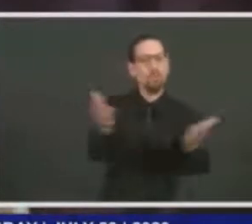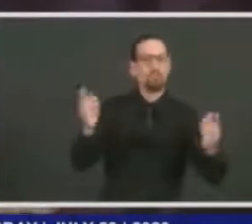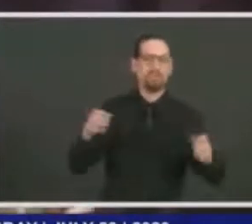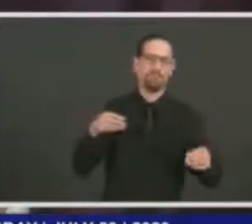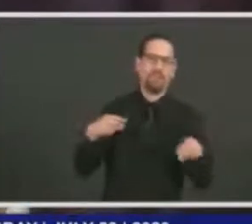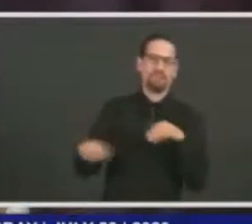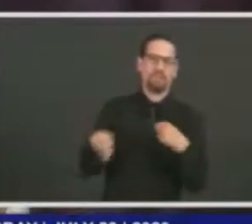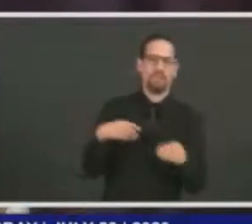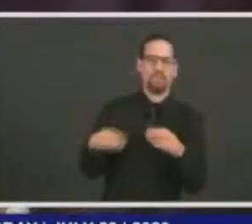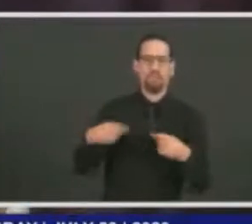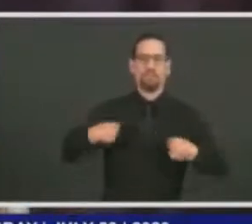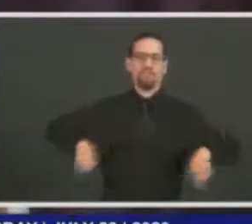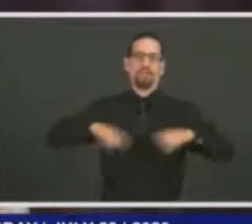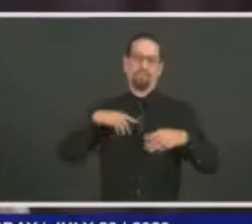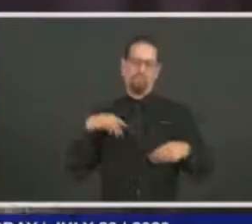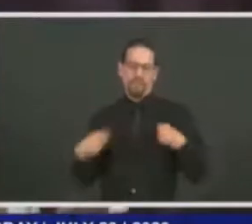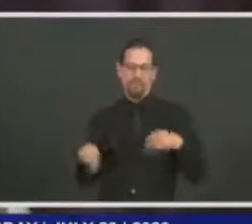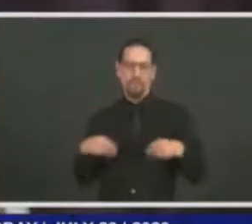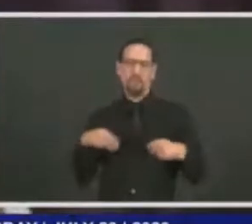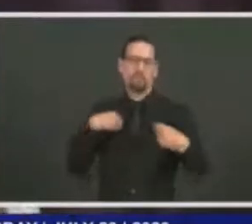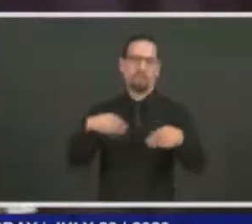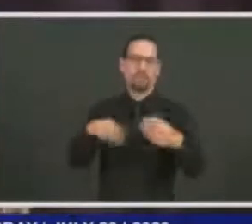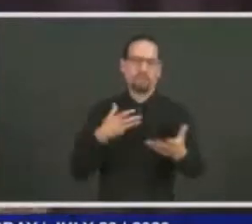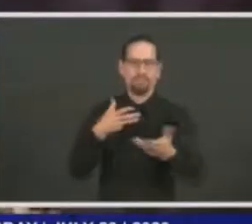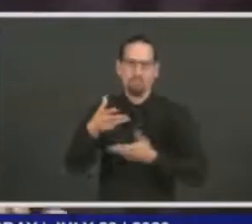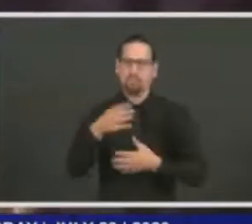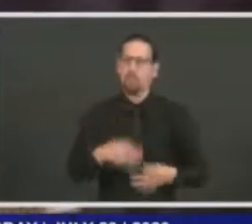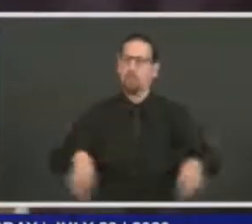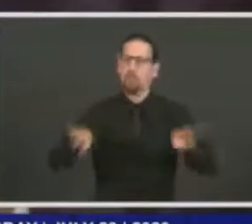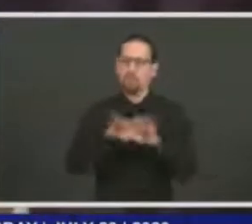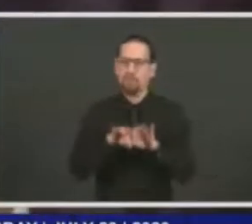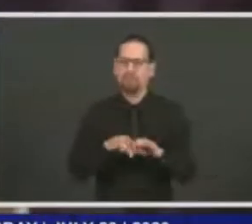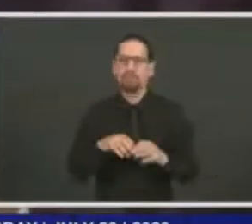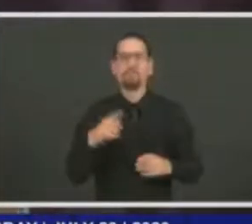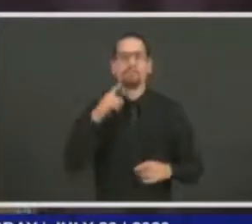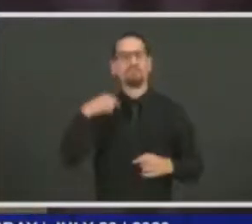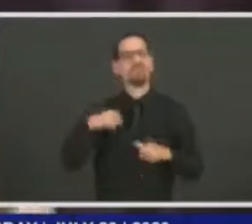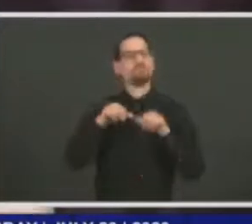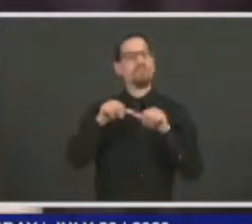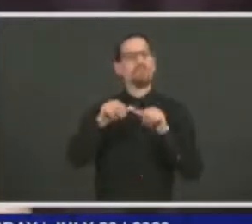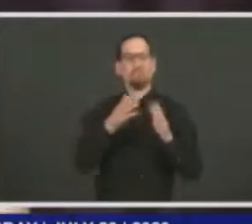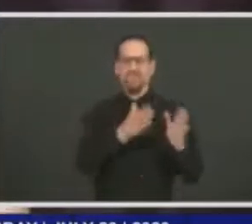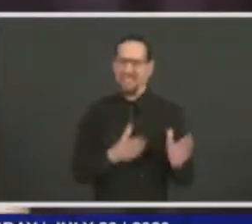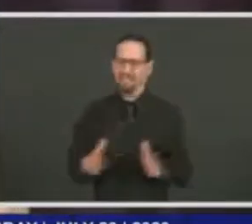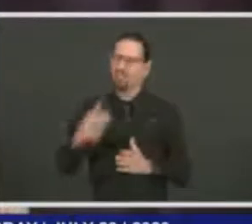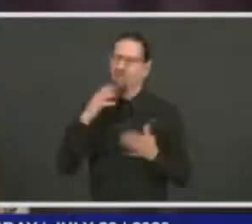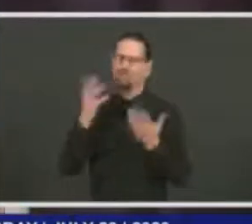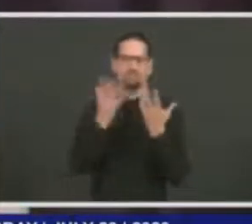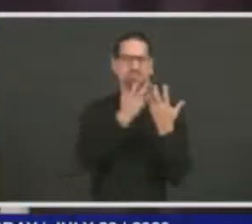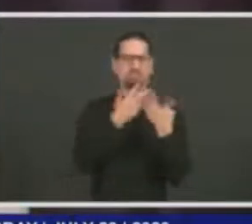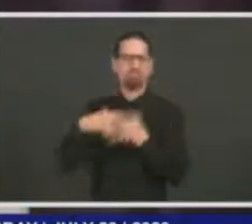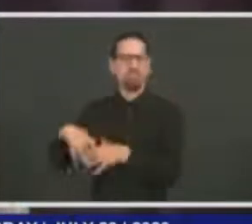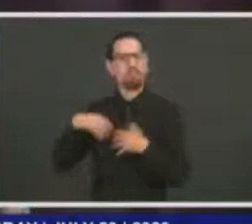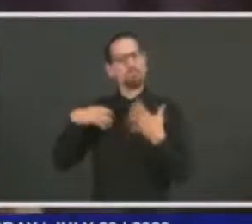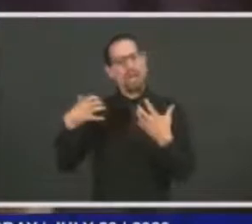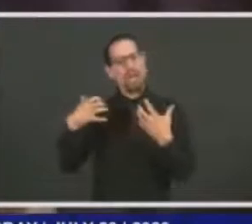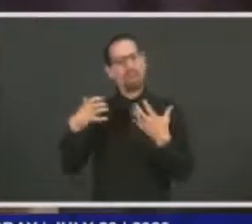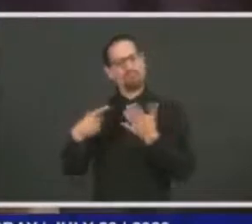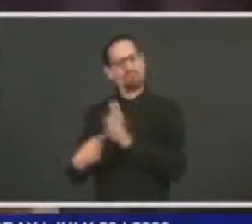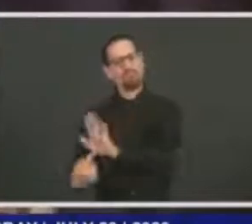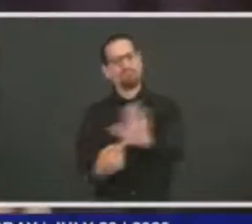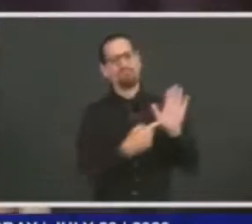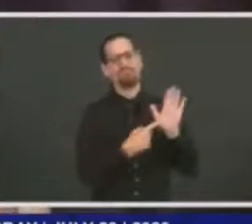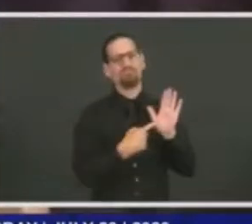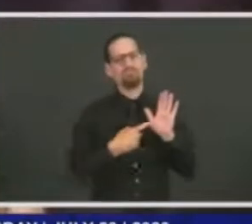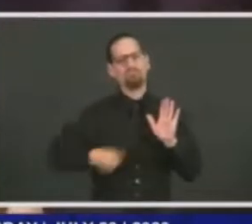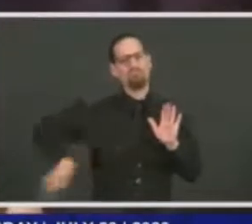that are really spectacular, and we're going to share those. That's really important for us. But I think that the most important part